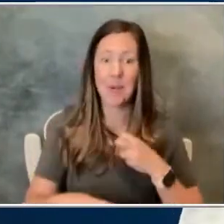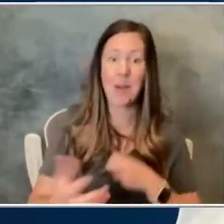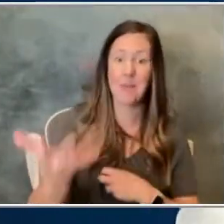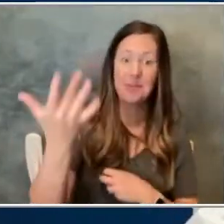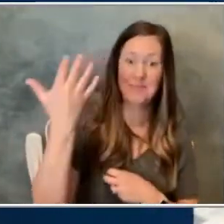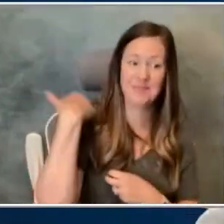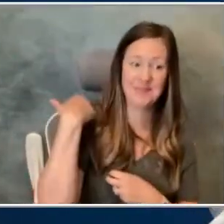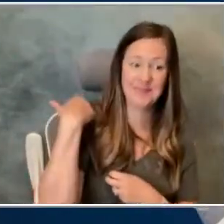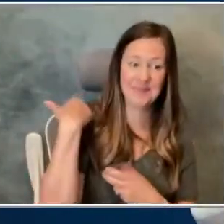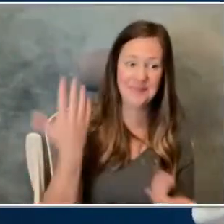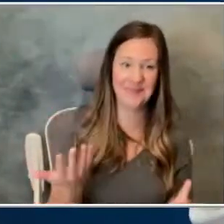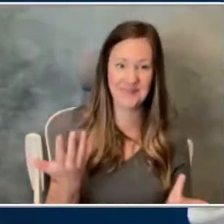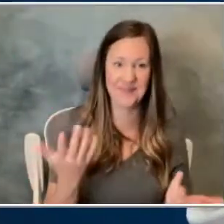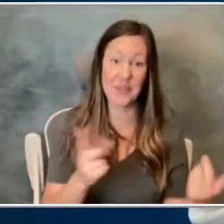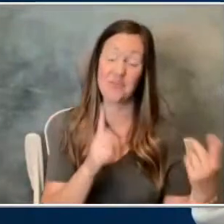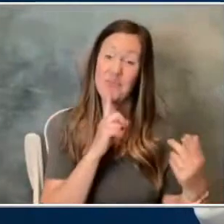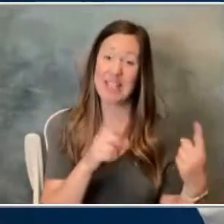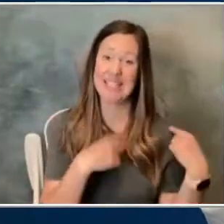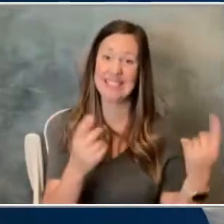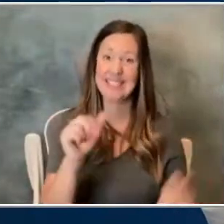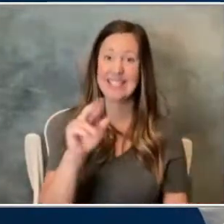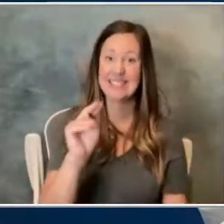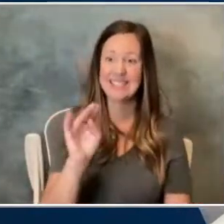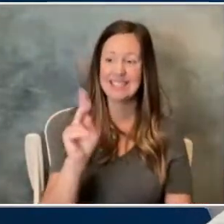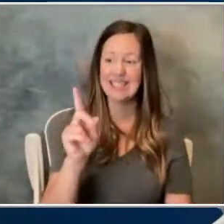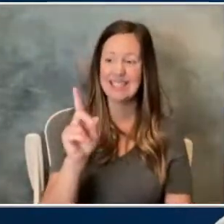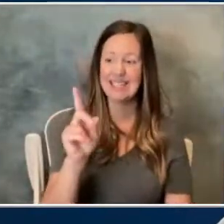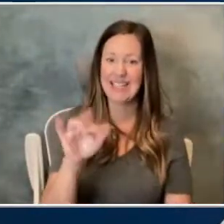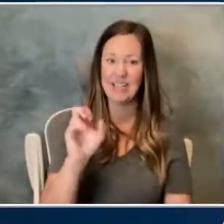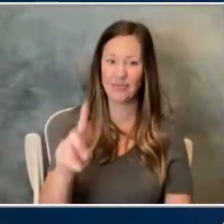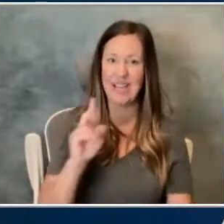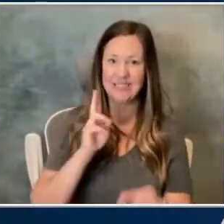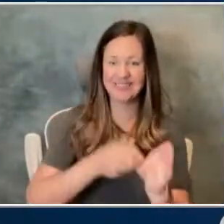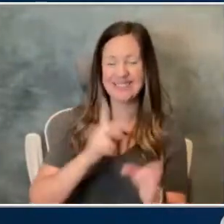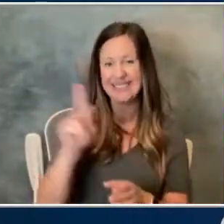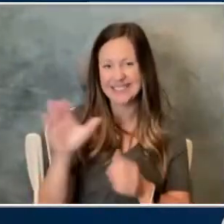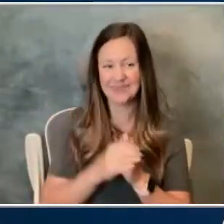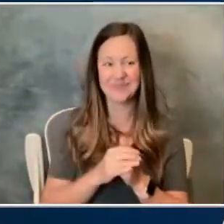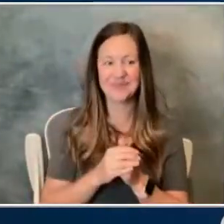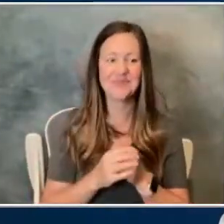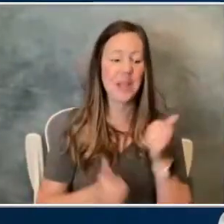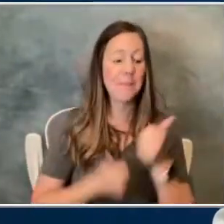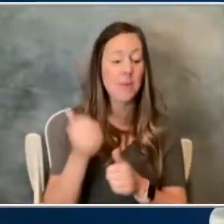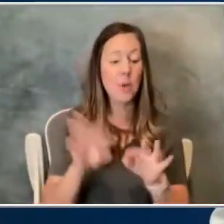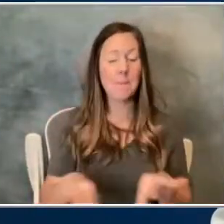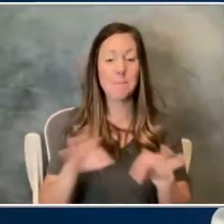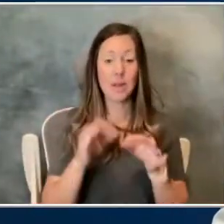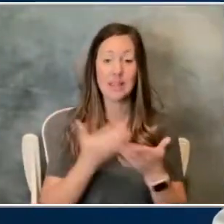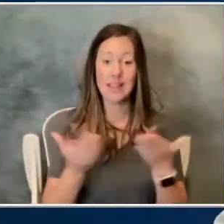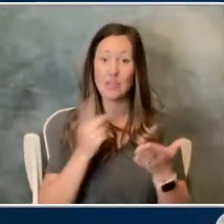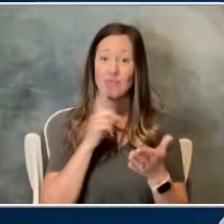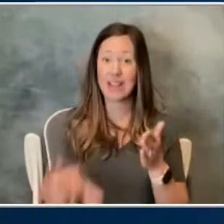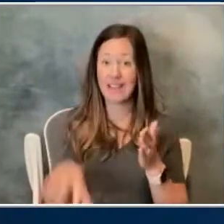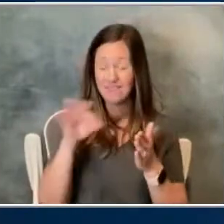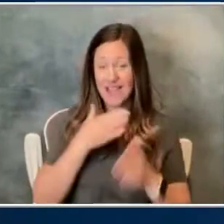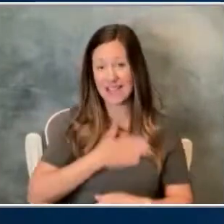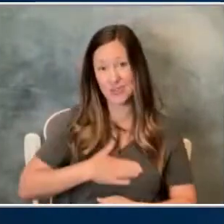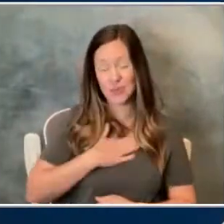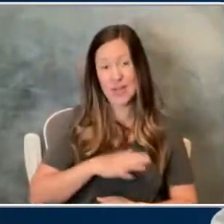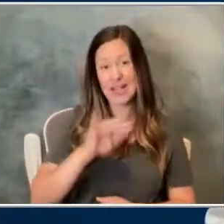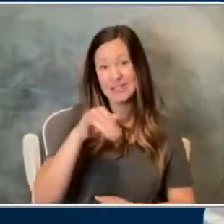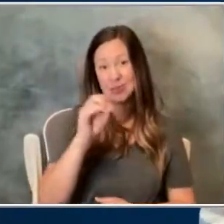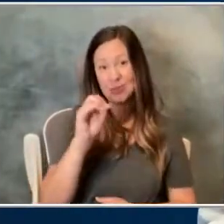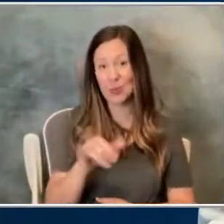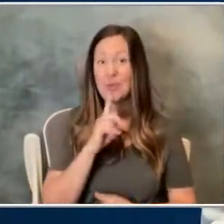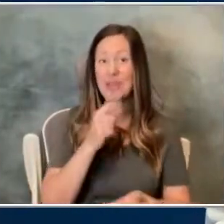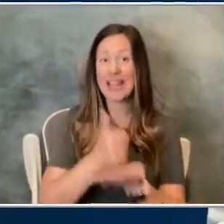as Andy Reid came to Kansas City. I think one of the most important things in life is to find joy. And I think joy helps treat